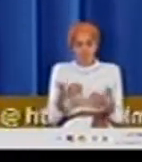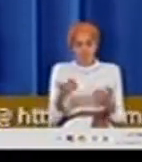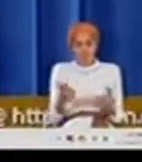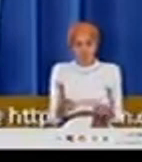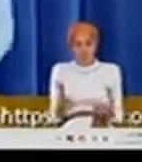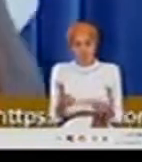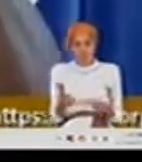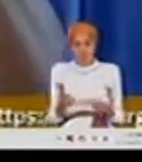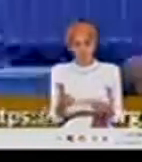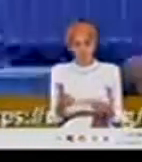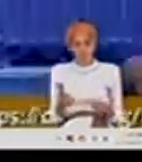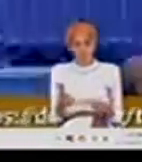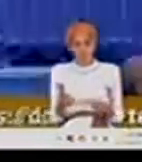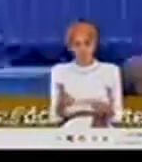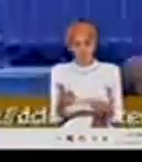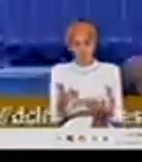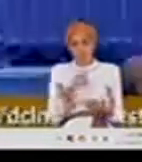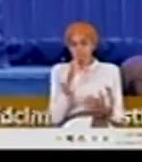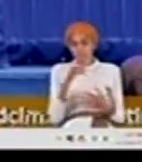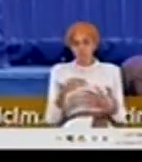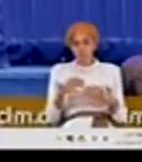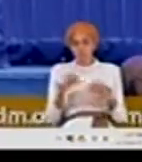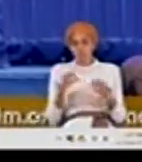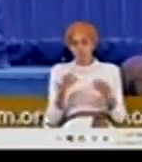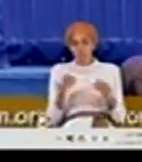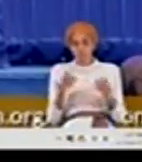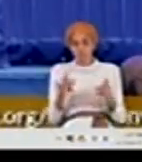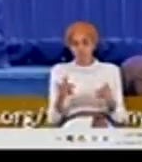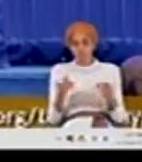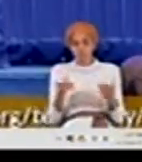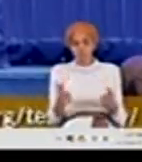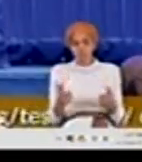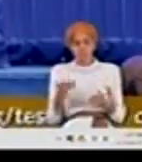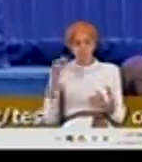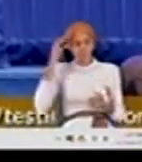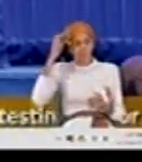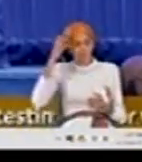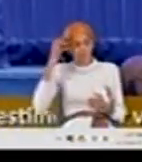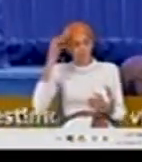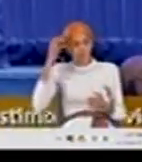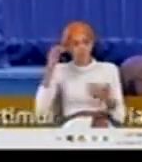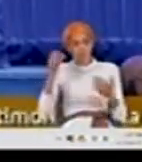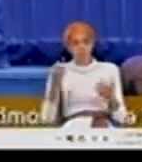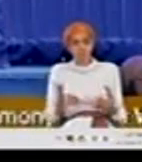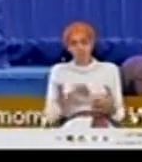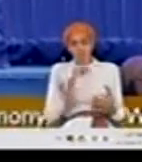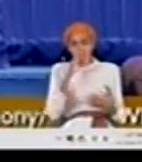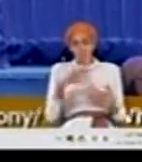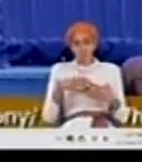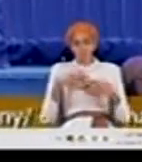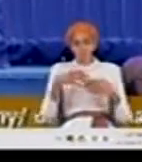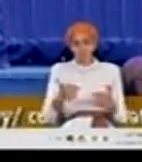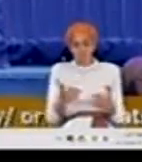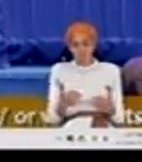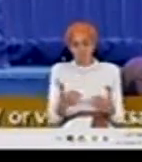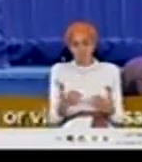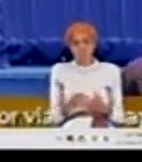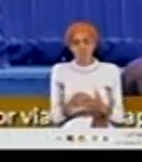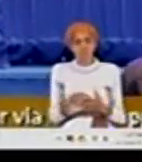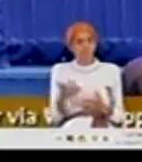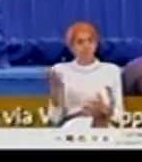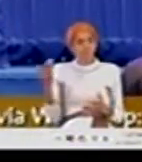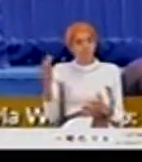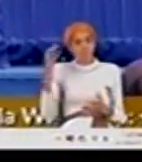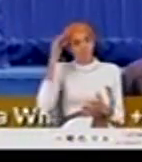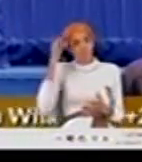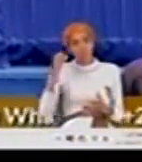by God's grace is he but I'm feeling C sensation in my brain and this thing has caused certain challenges in my academic life my my GP